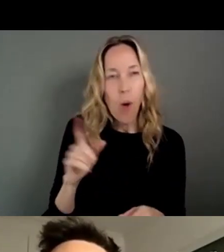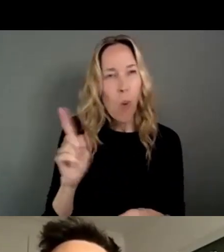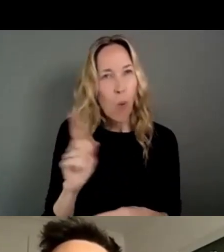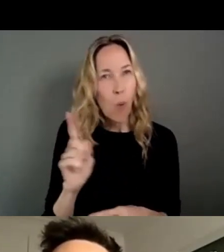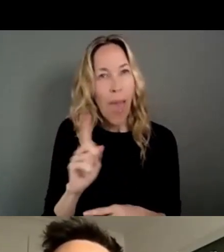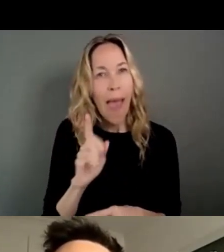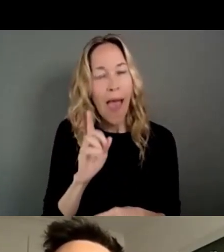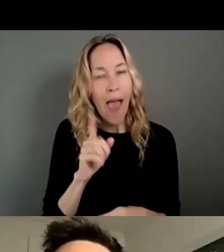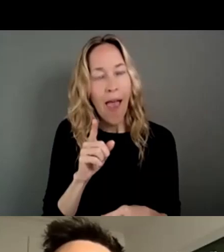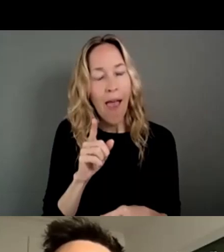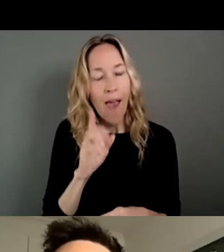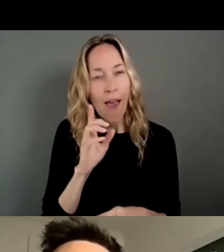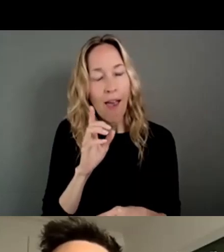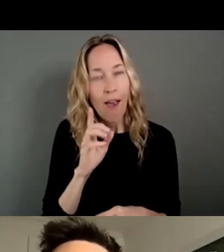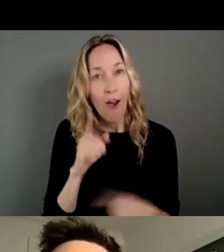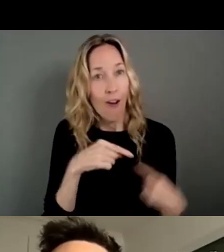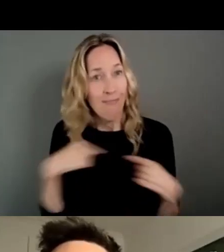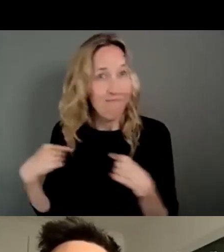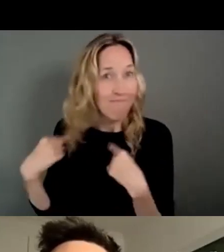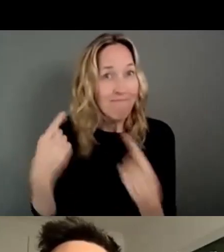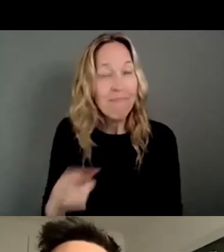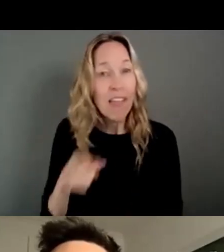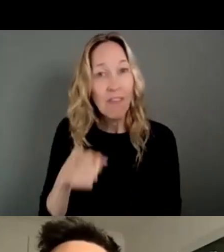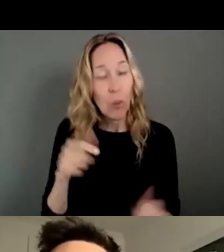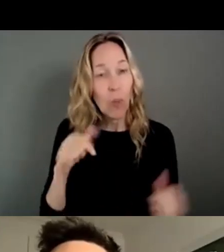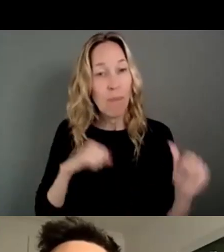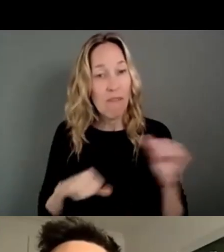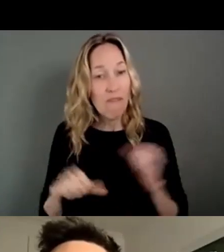know, have you just stayed, you're earning